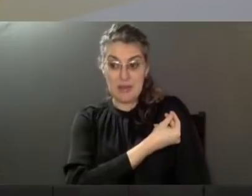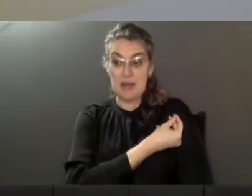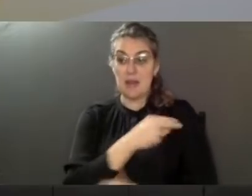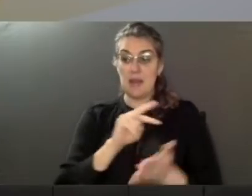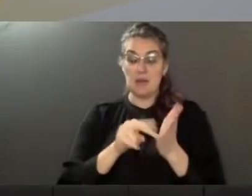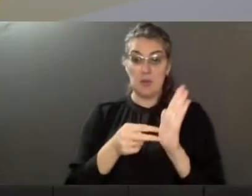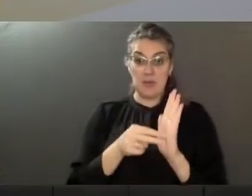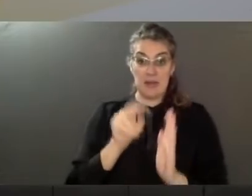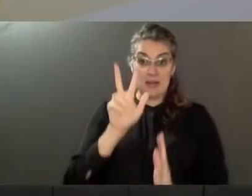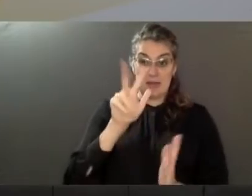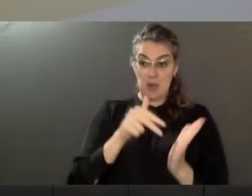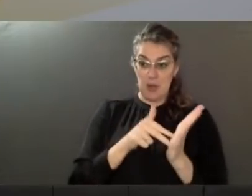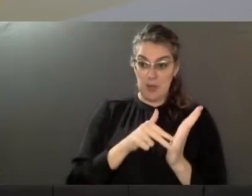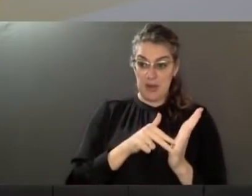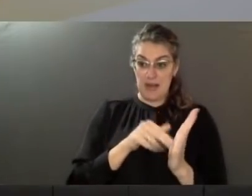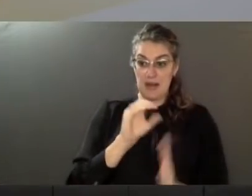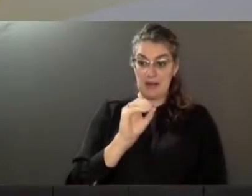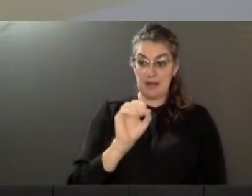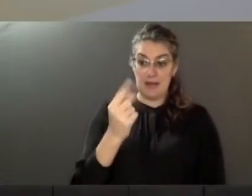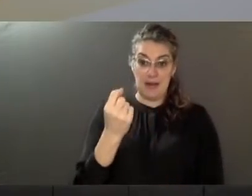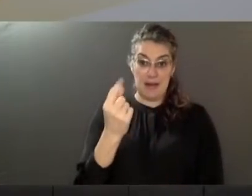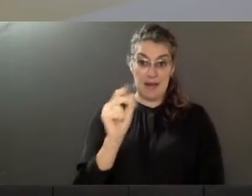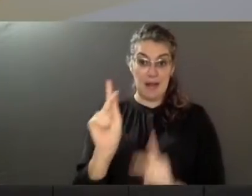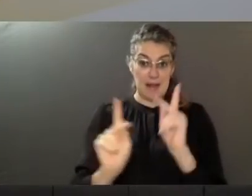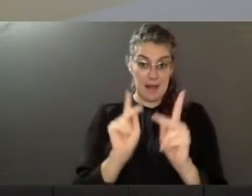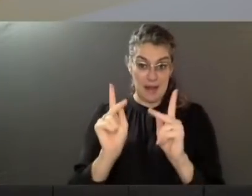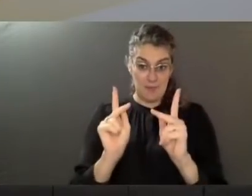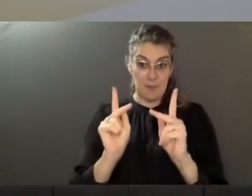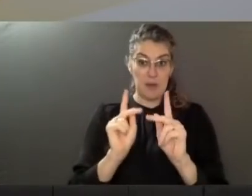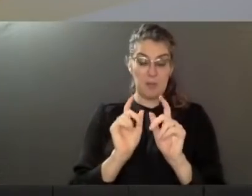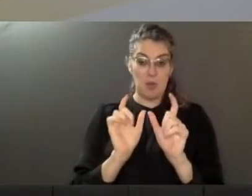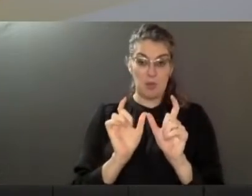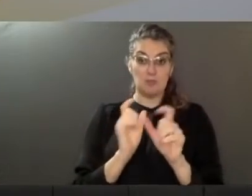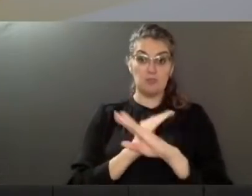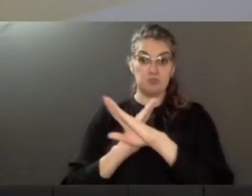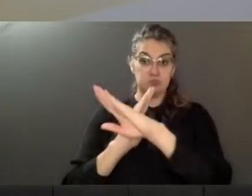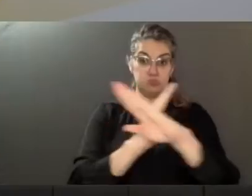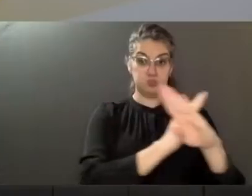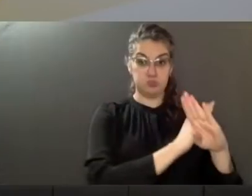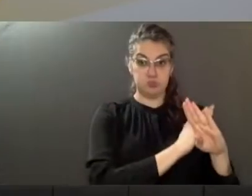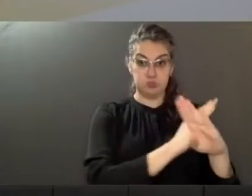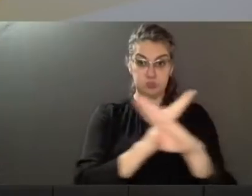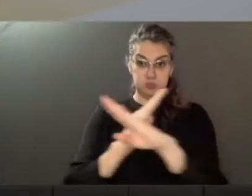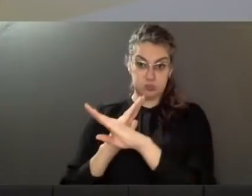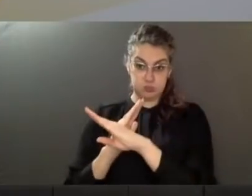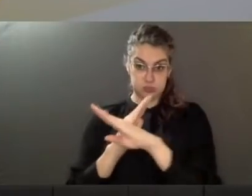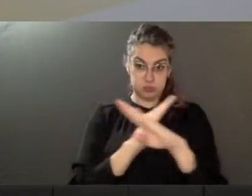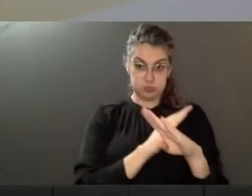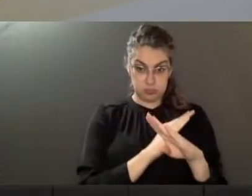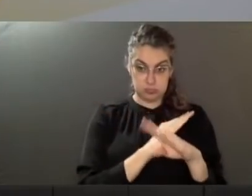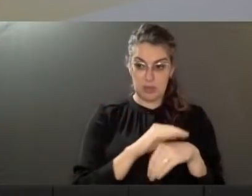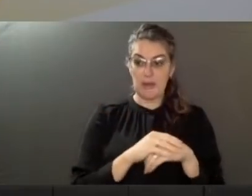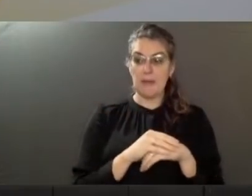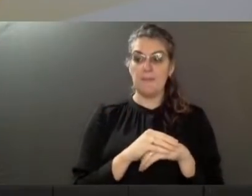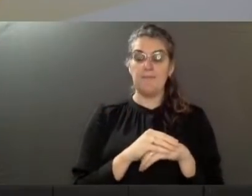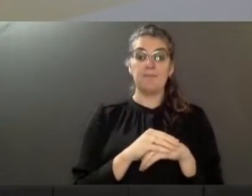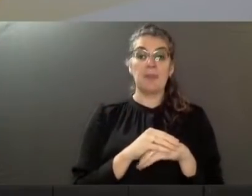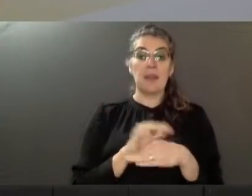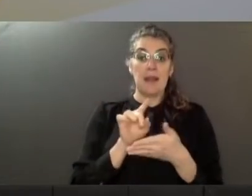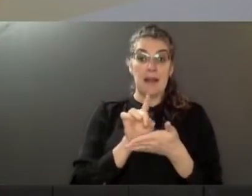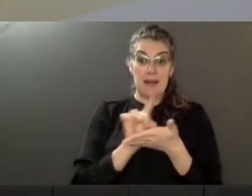care facilities will have received their first dose of the vaccine, and they will start receiving their second dose next